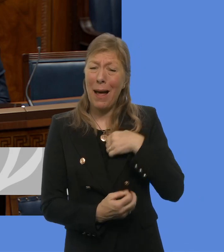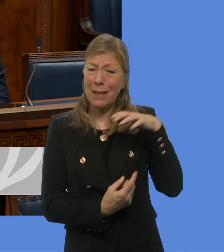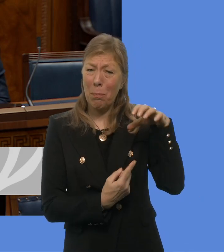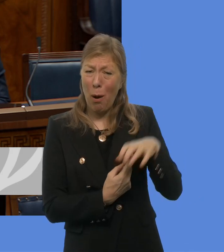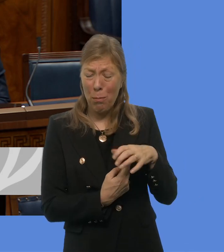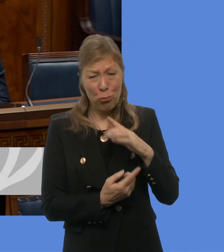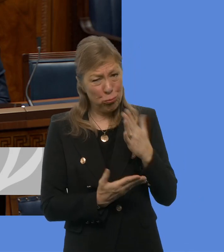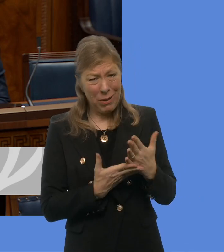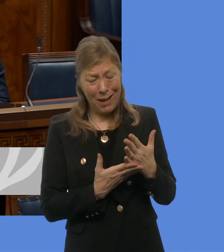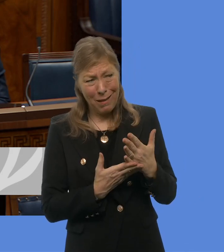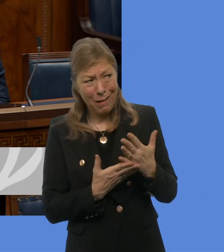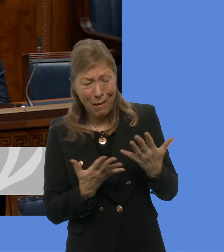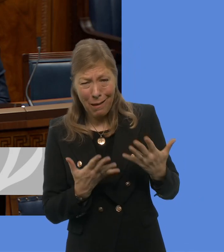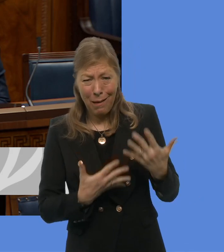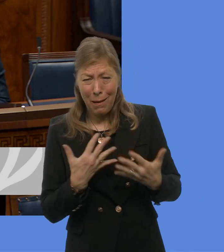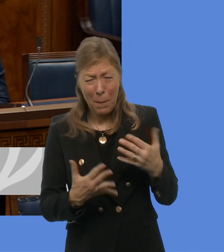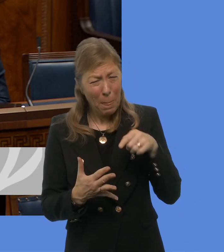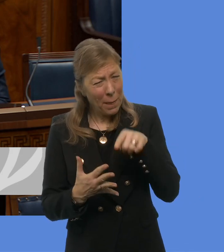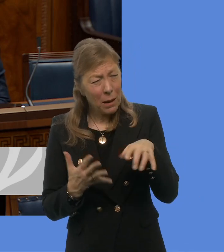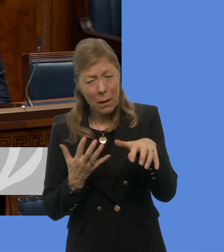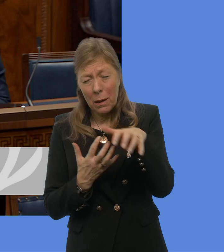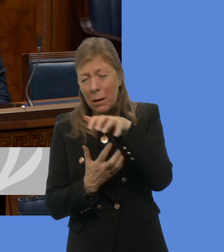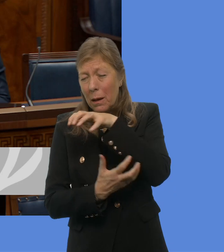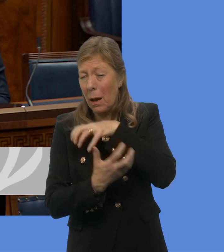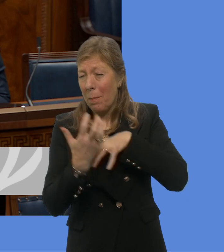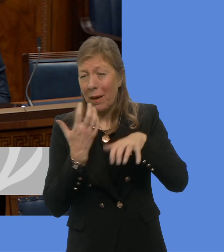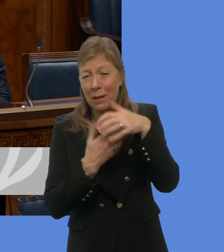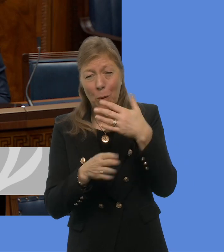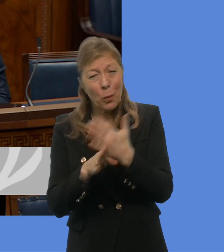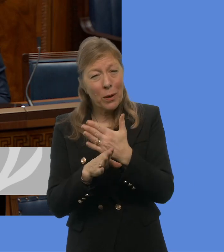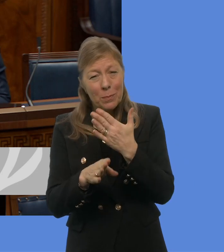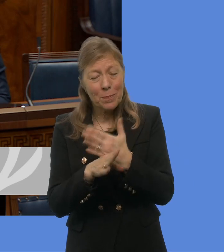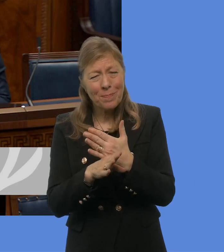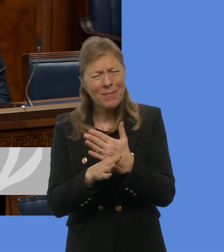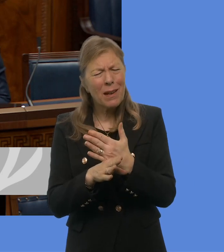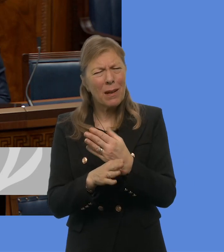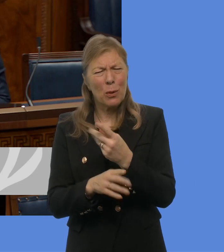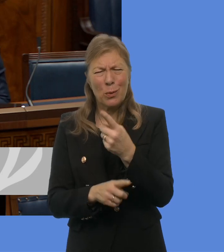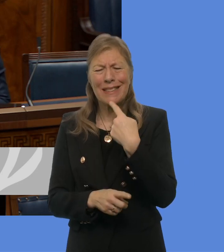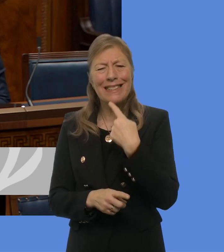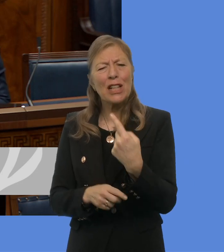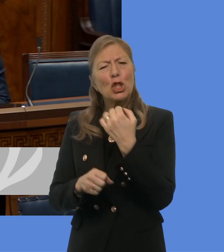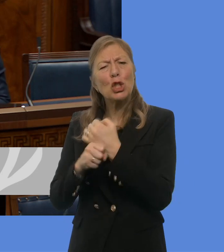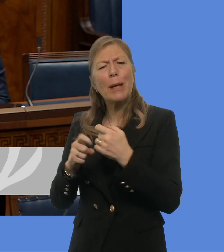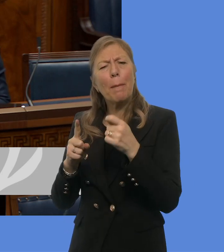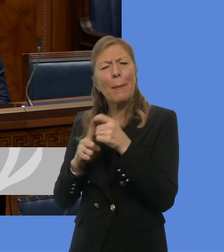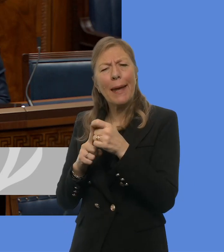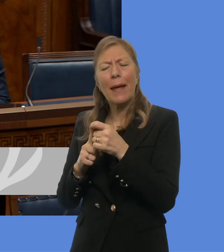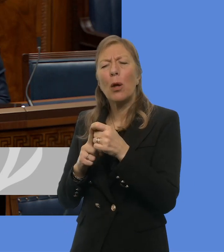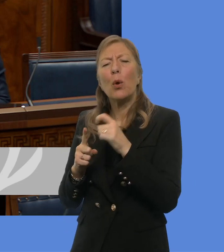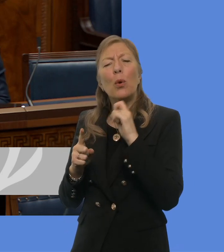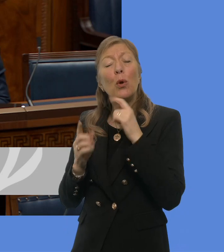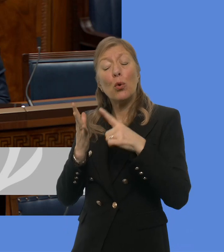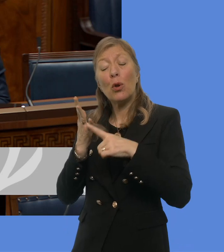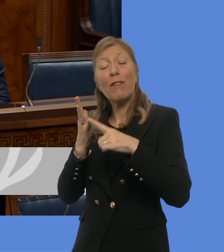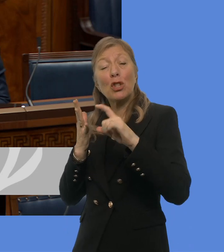area. It's not the case that in GB all universal credit recipients are automatically eligible for help